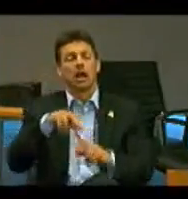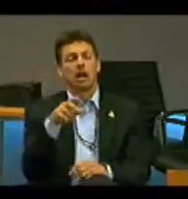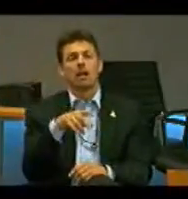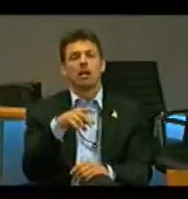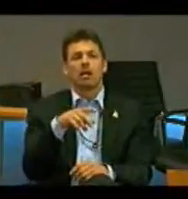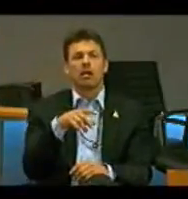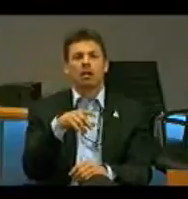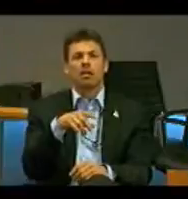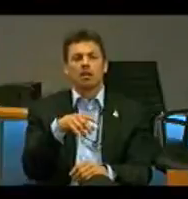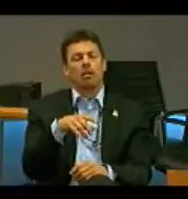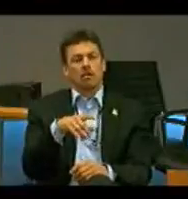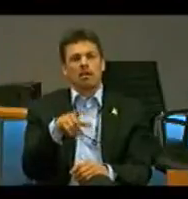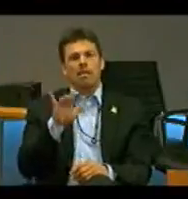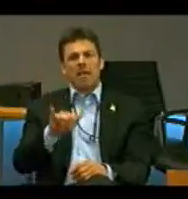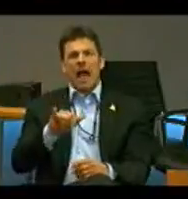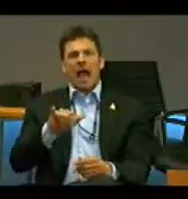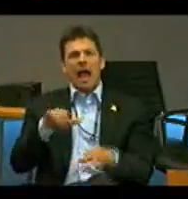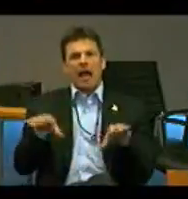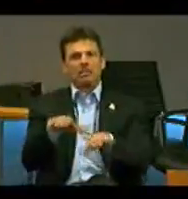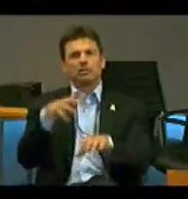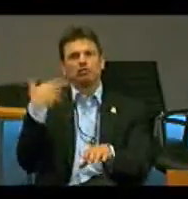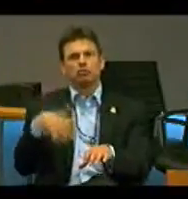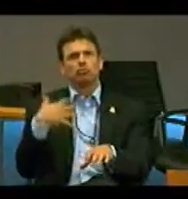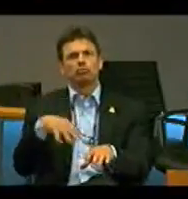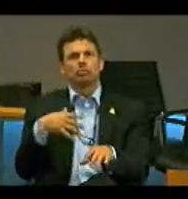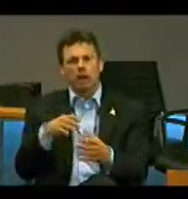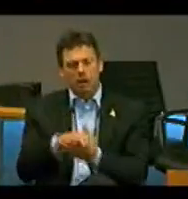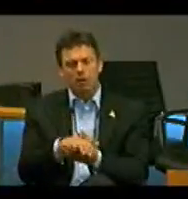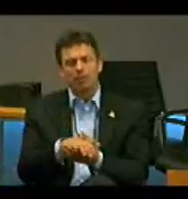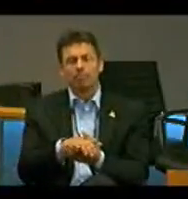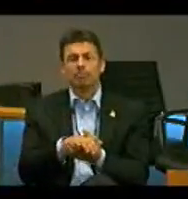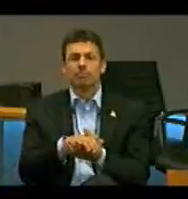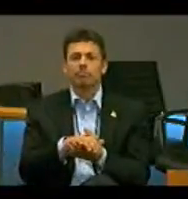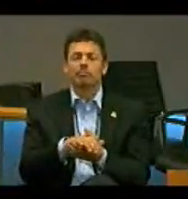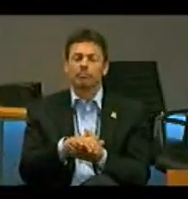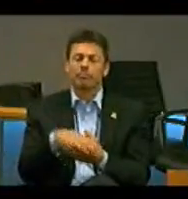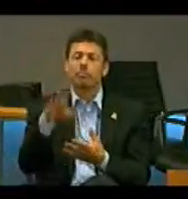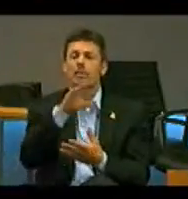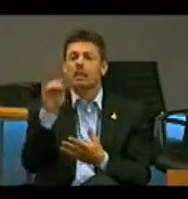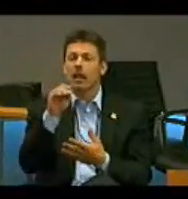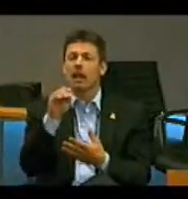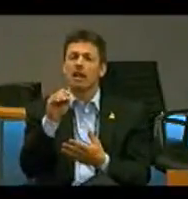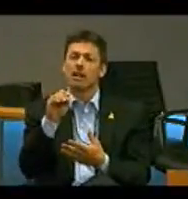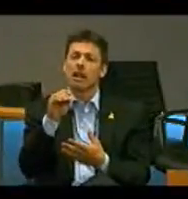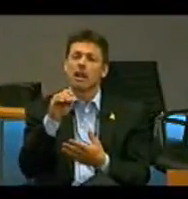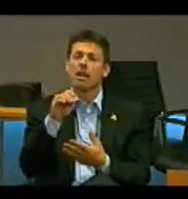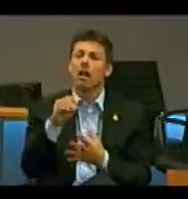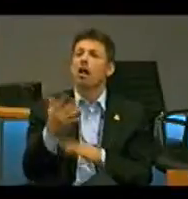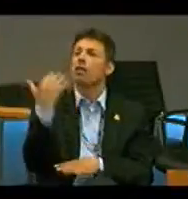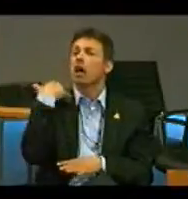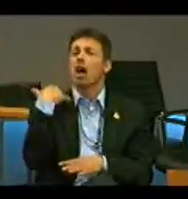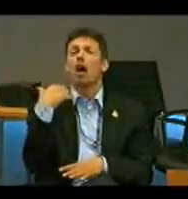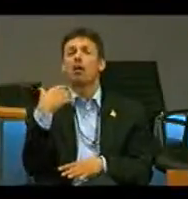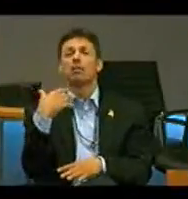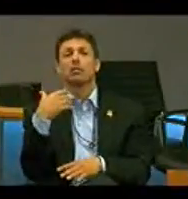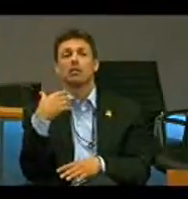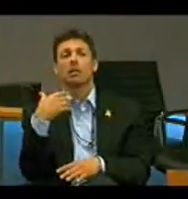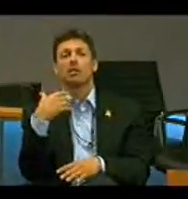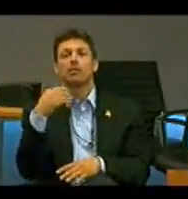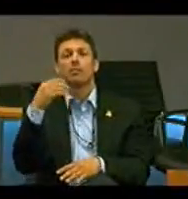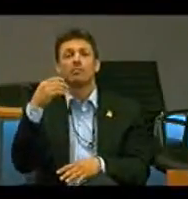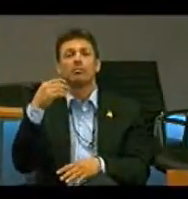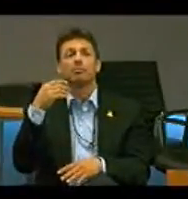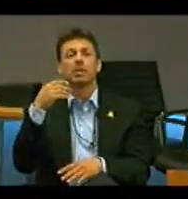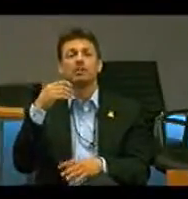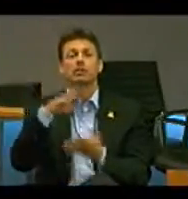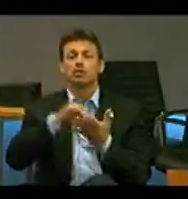rather extreme action in a classroom. And once upon a time, that child would have been arrested and shipped off to a